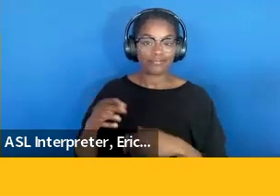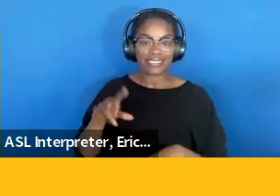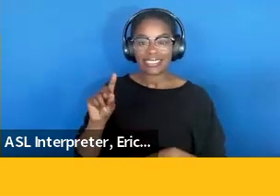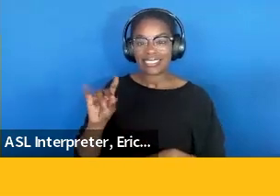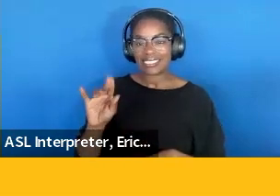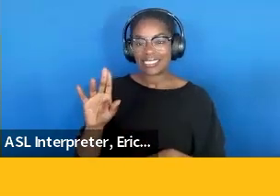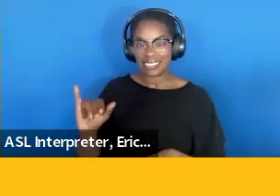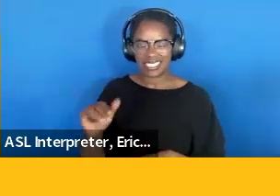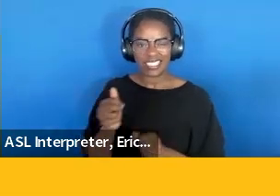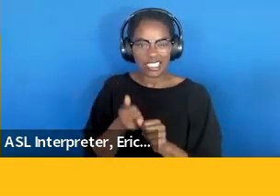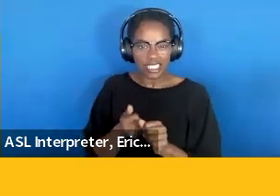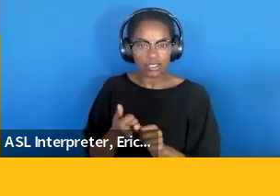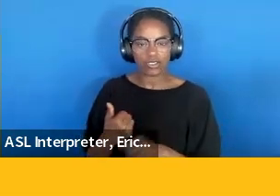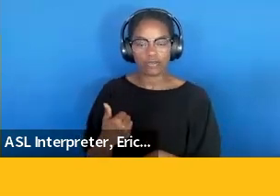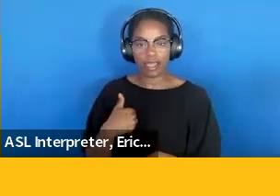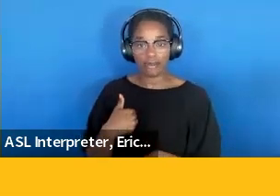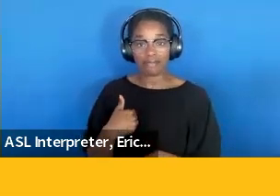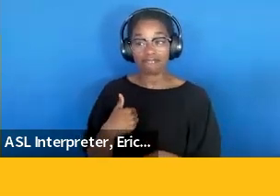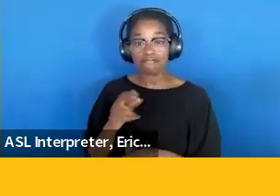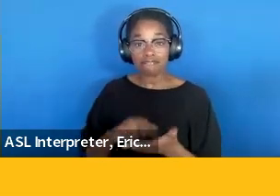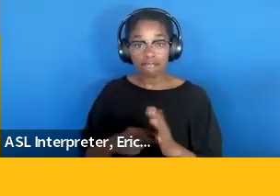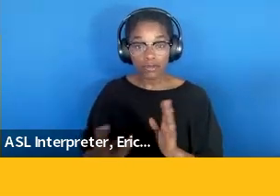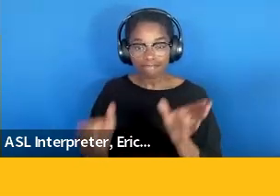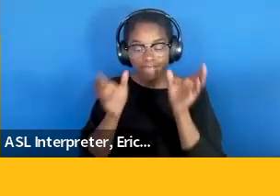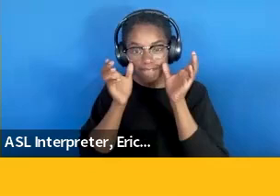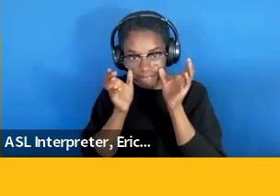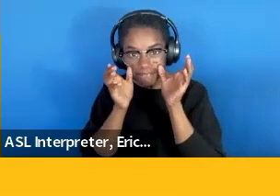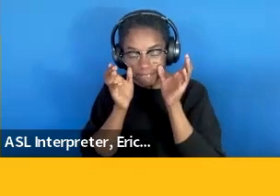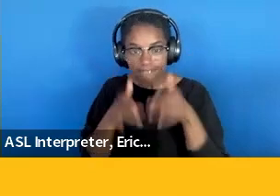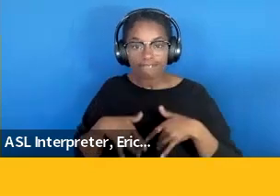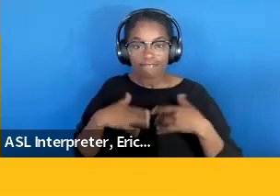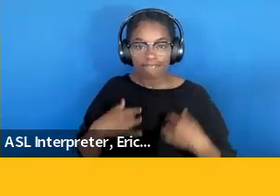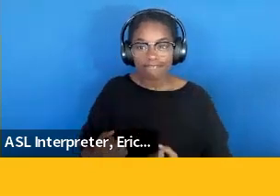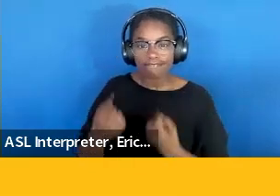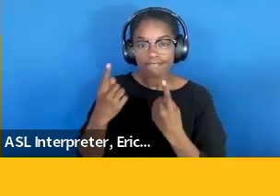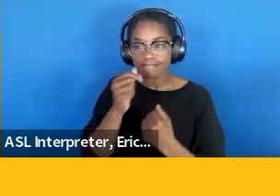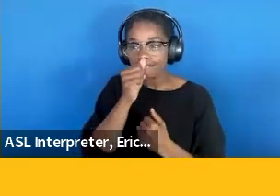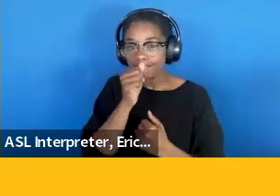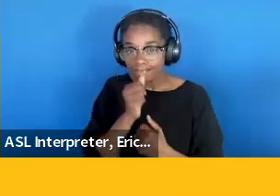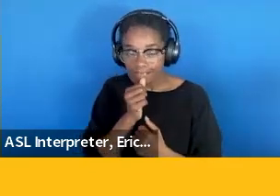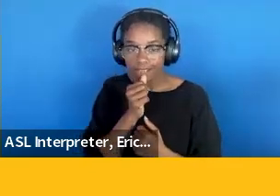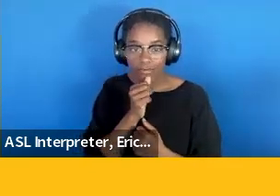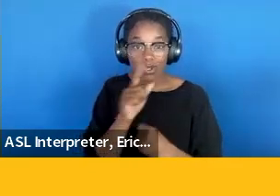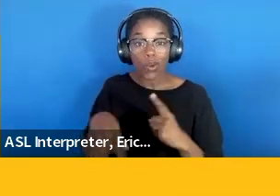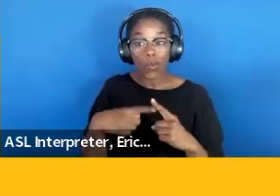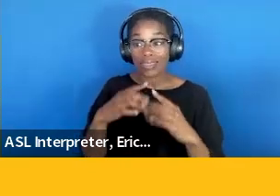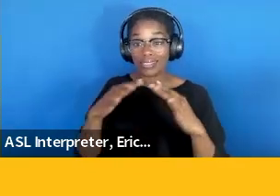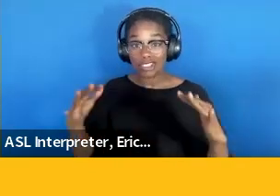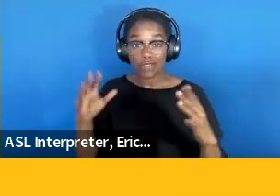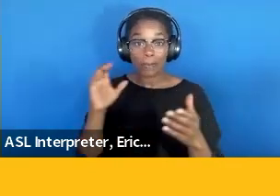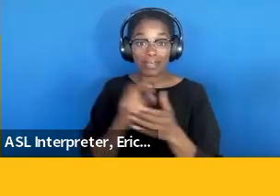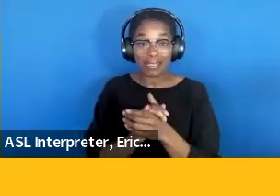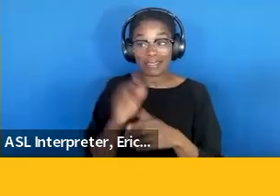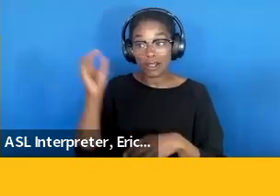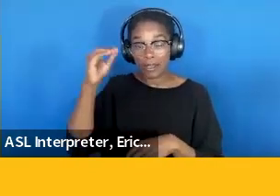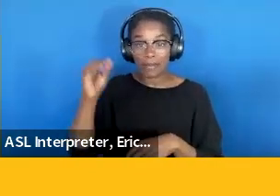listening to one another with empathy, with tolerance, and with compassion, even when these diverse beliefs and opinions are deeply